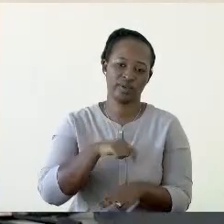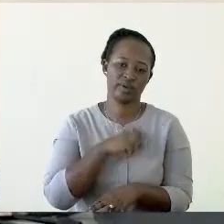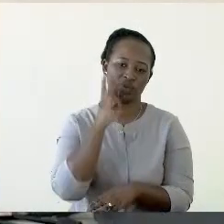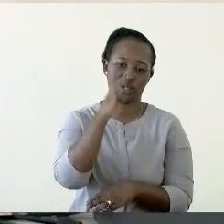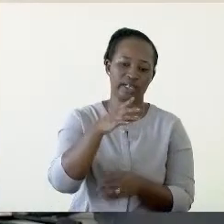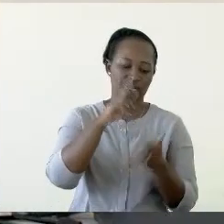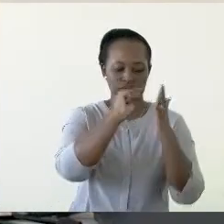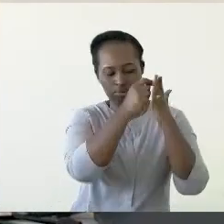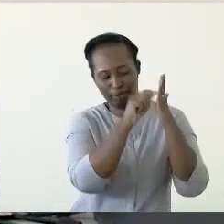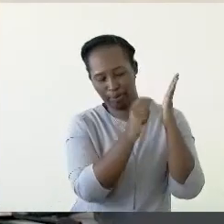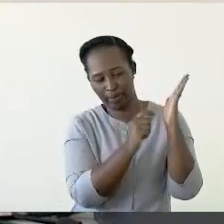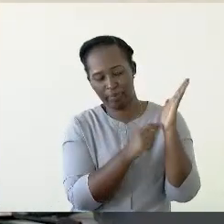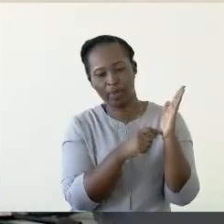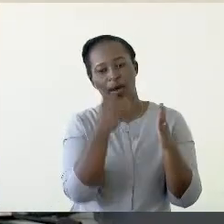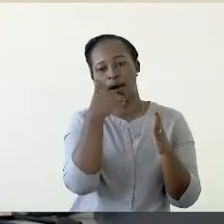factors.